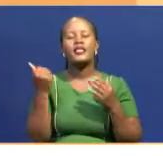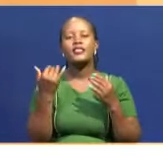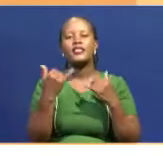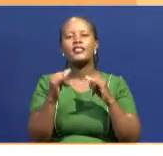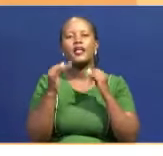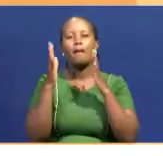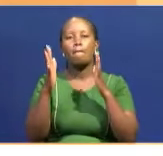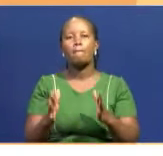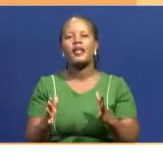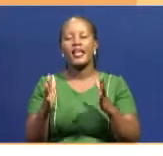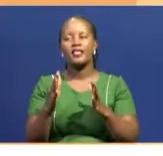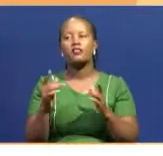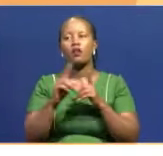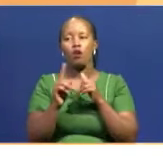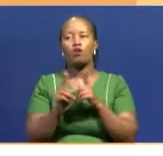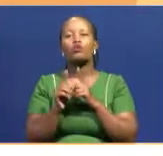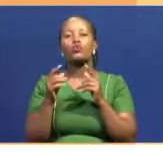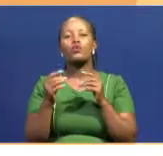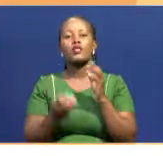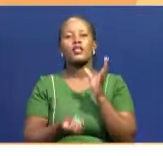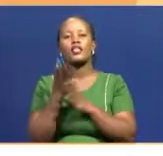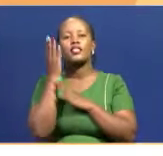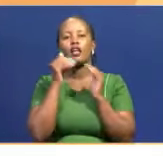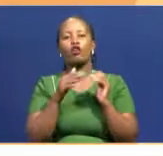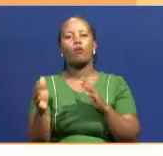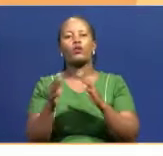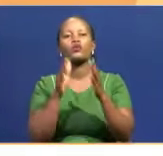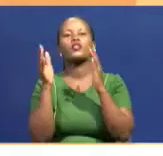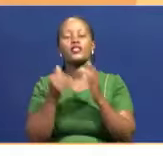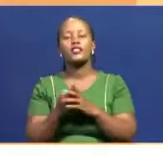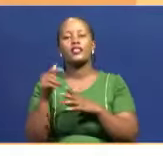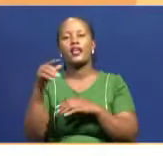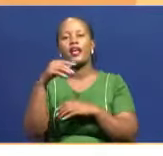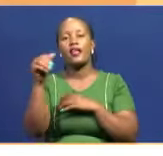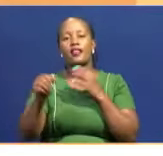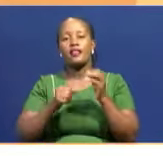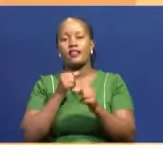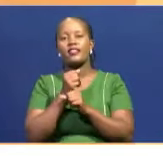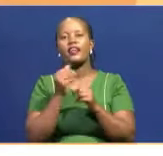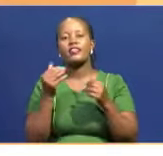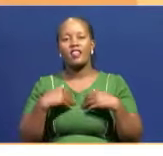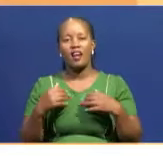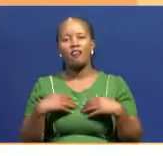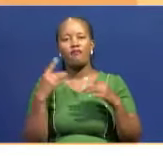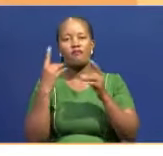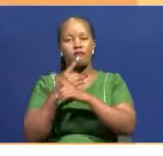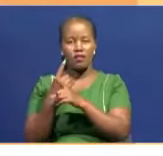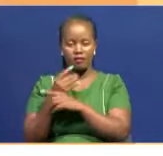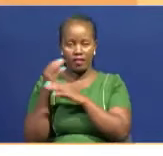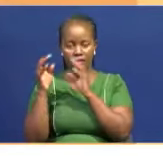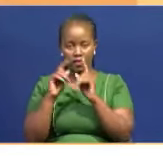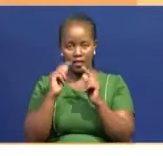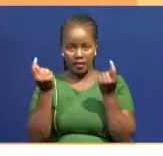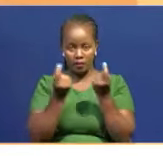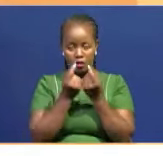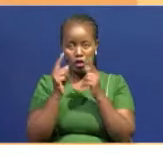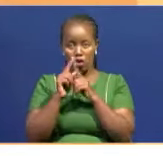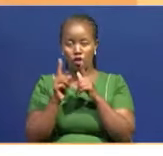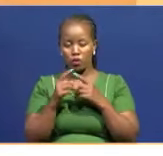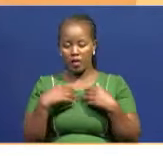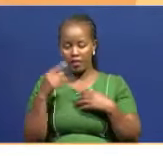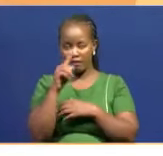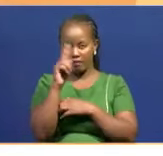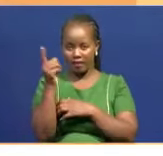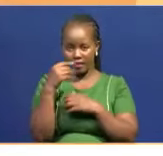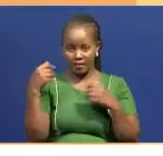you create franchises for them. So this year we've got four: the Lions, the Rhinos, the Cheetahs and the Buffaloes. And they had their first matches over the weekend